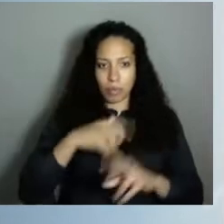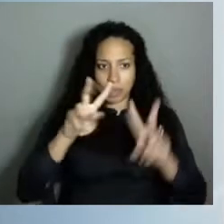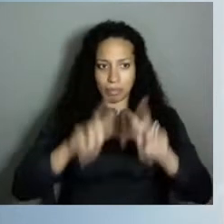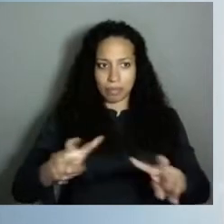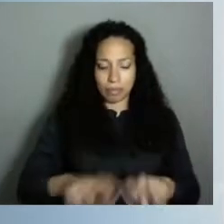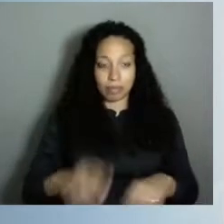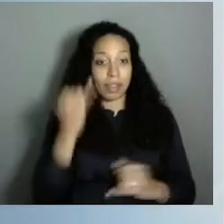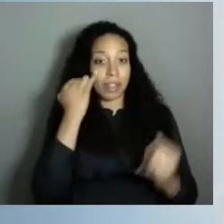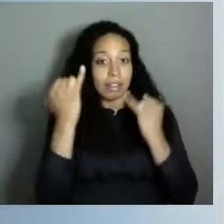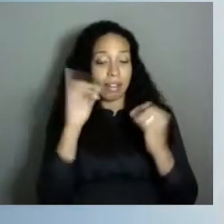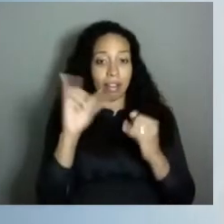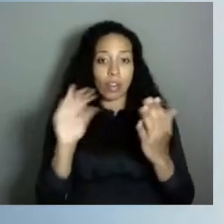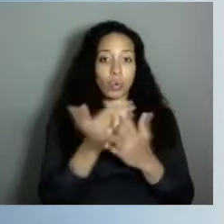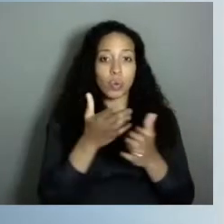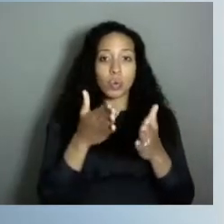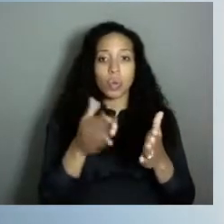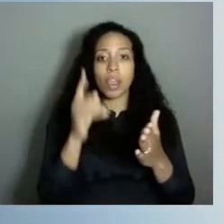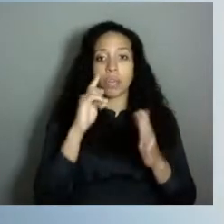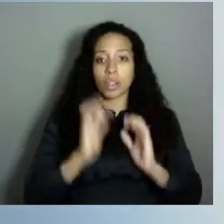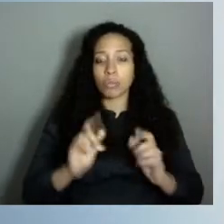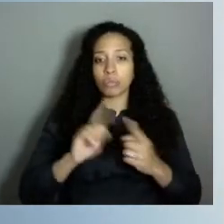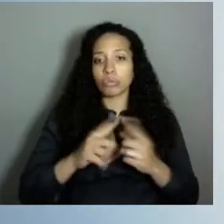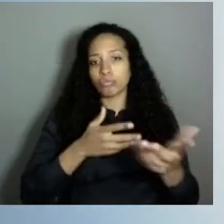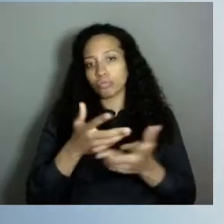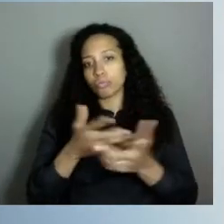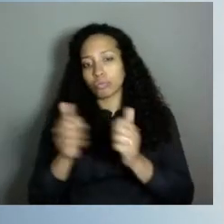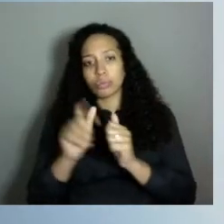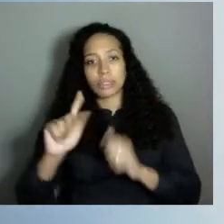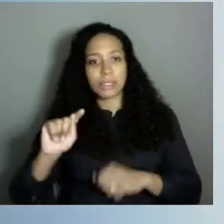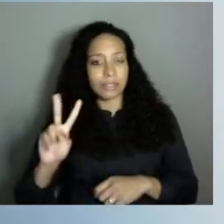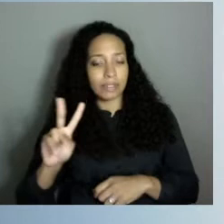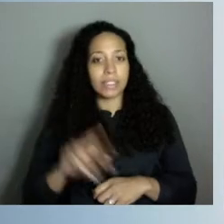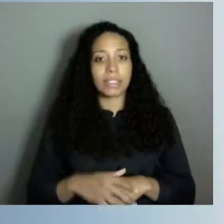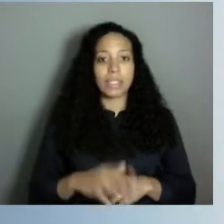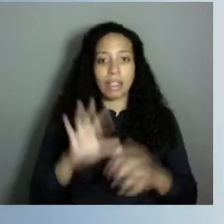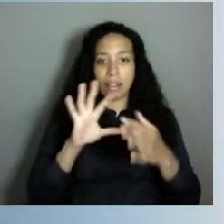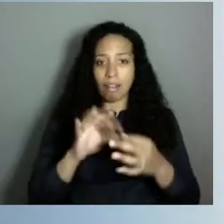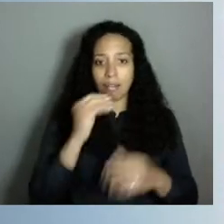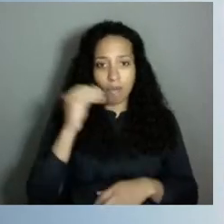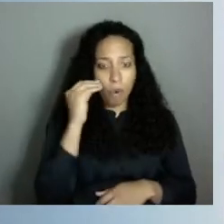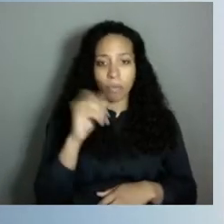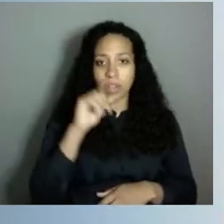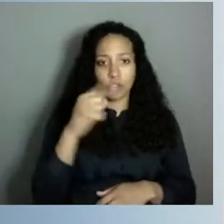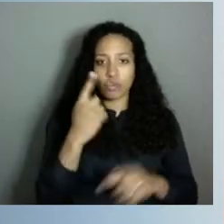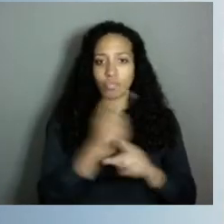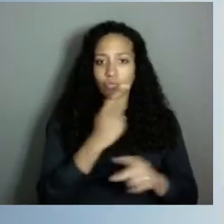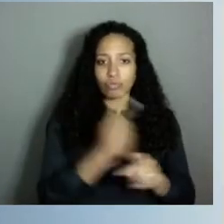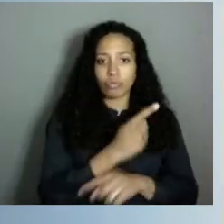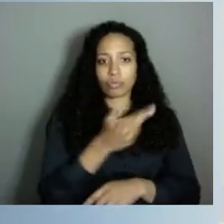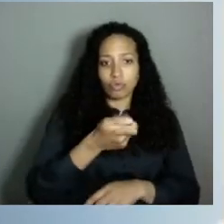new way for consumers to interact with their TV and connected home beyond traditional remote and voice